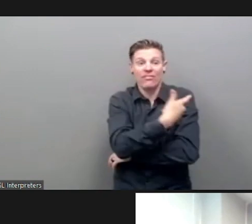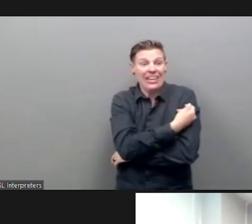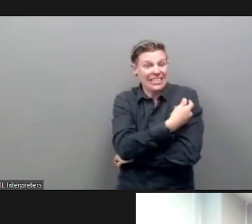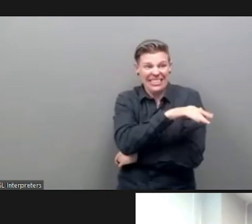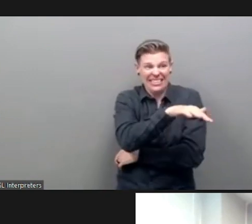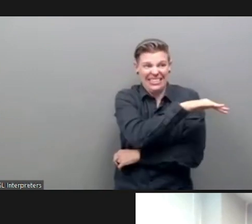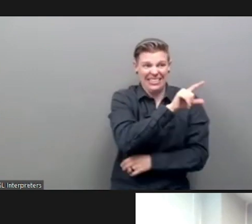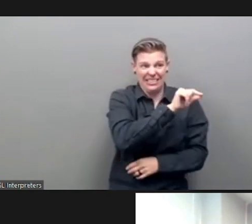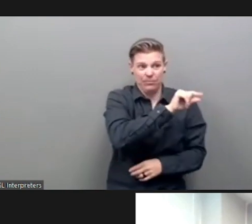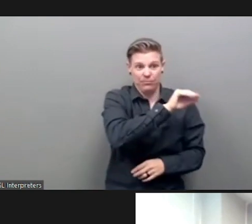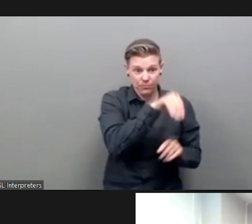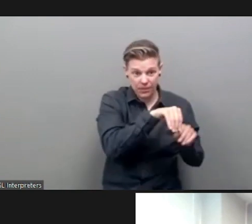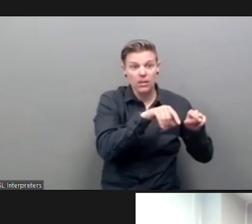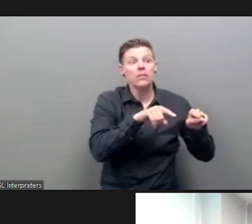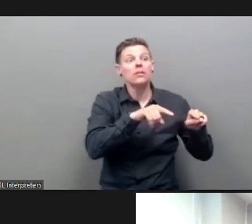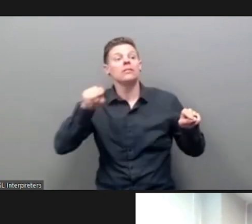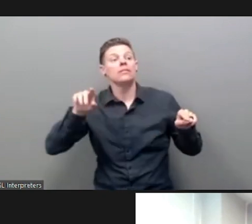If